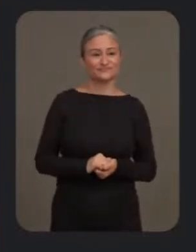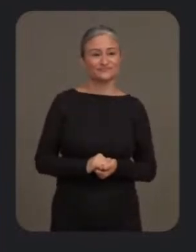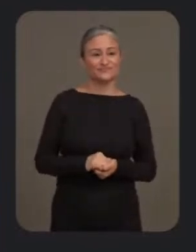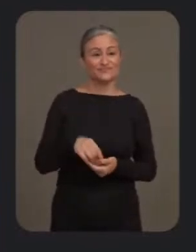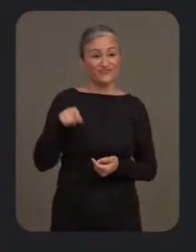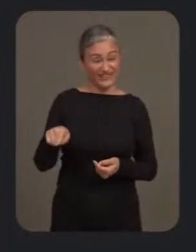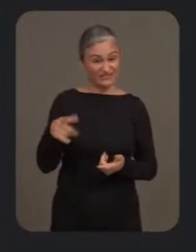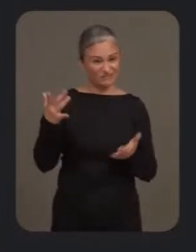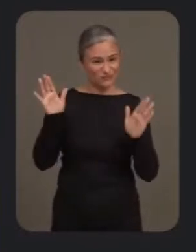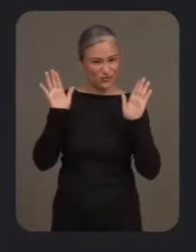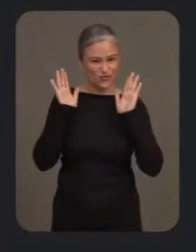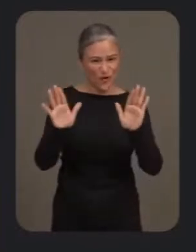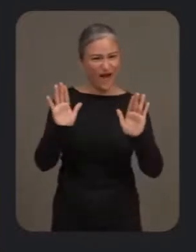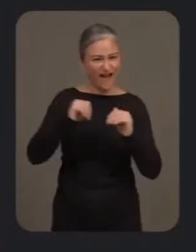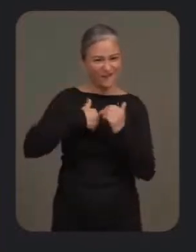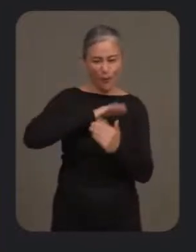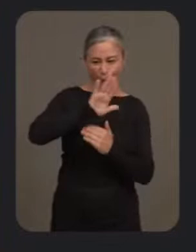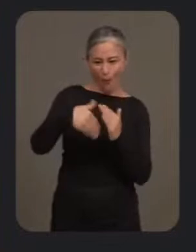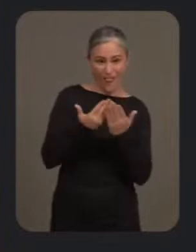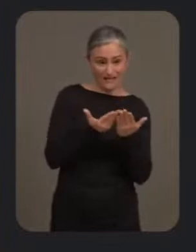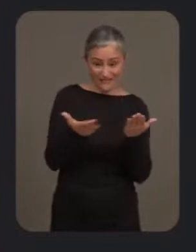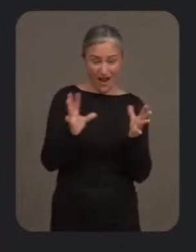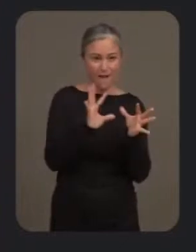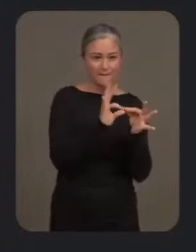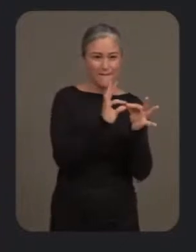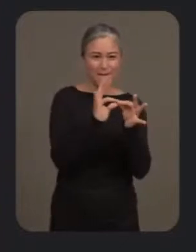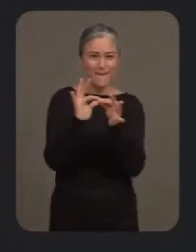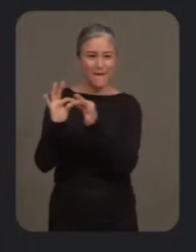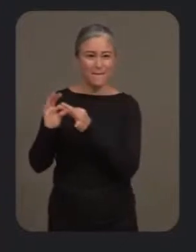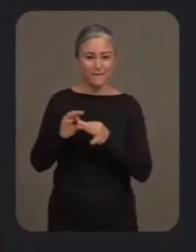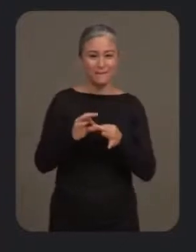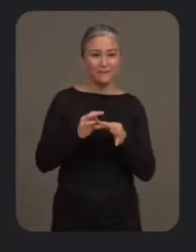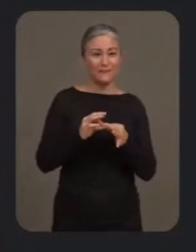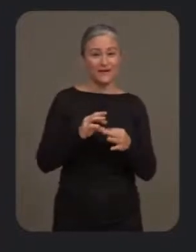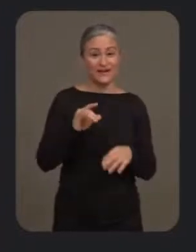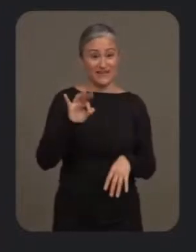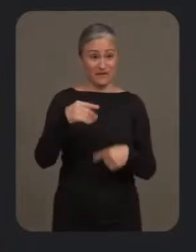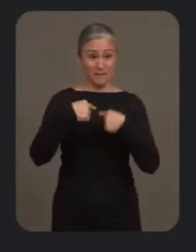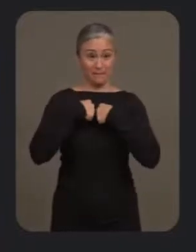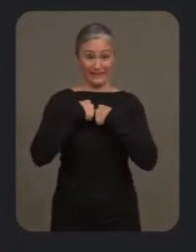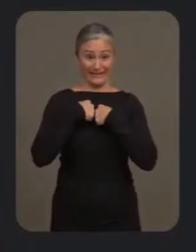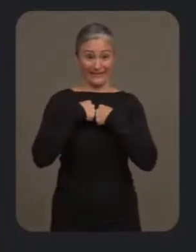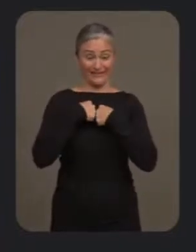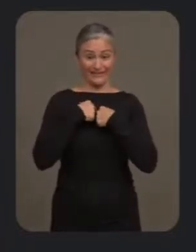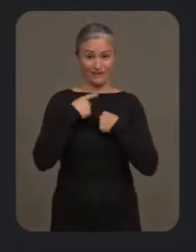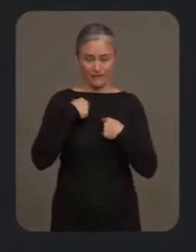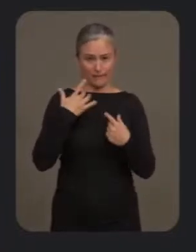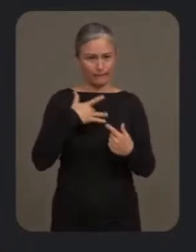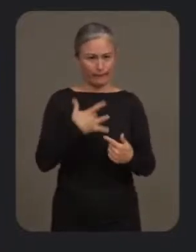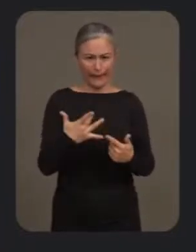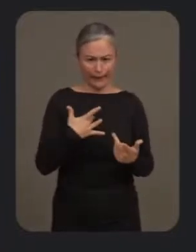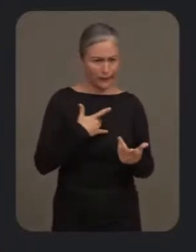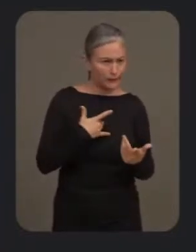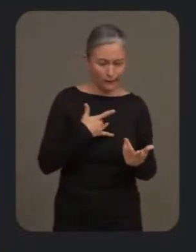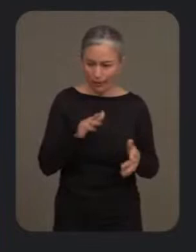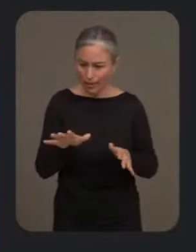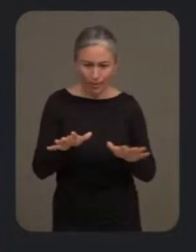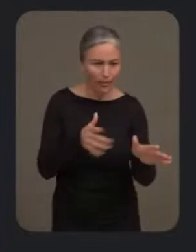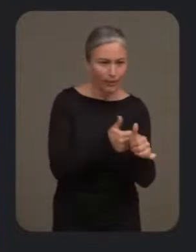It's great to have all your devices connected, but if you're anything like me, it can be hard to keep track of all this